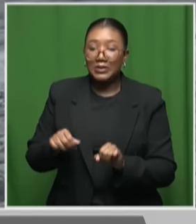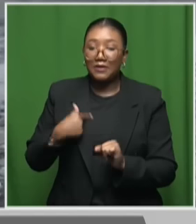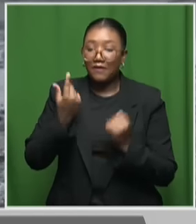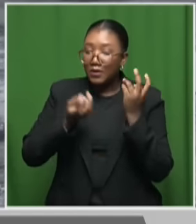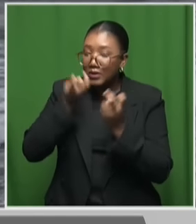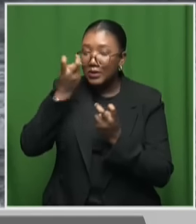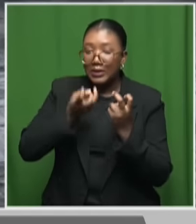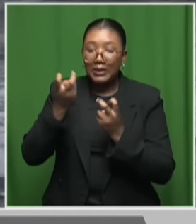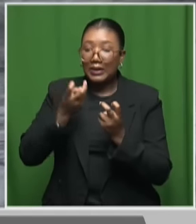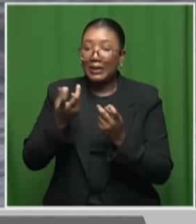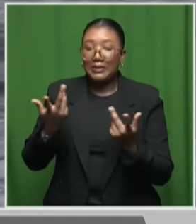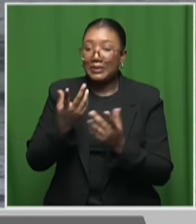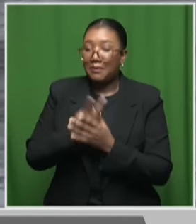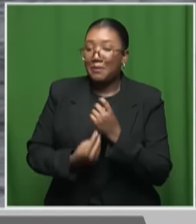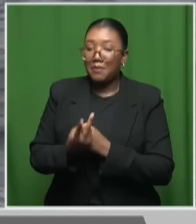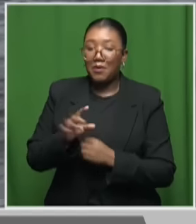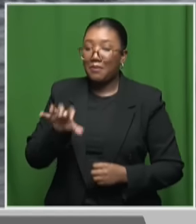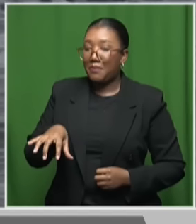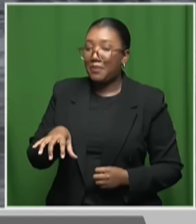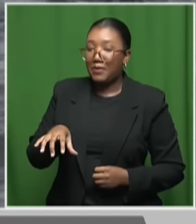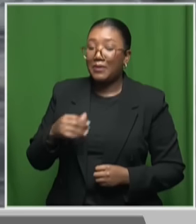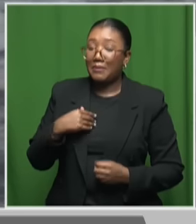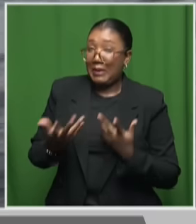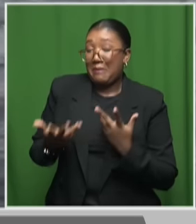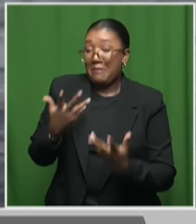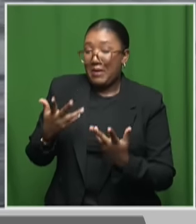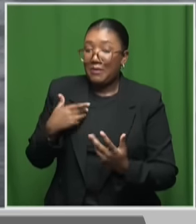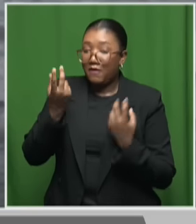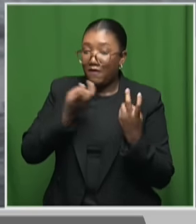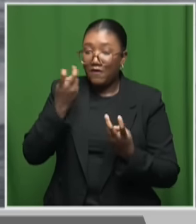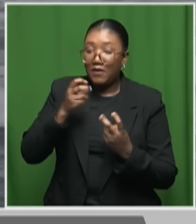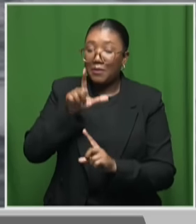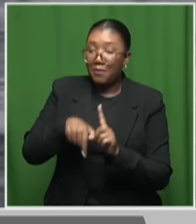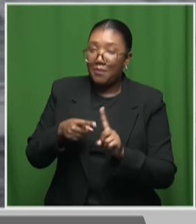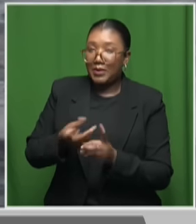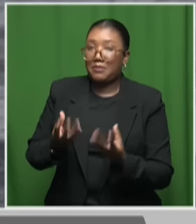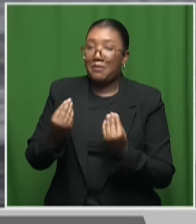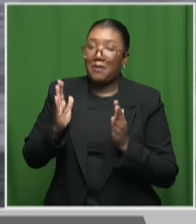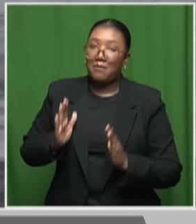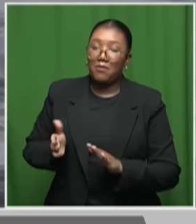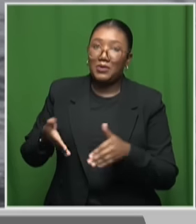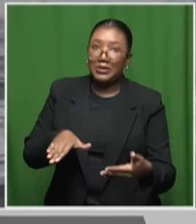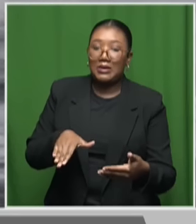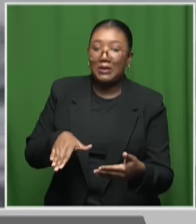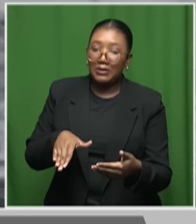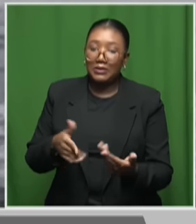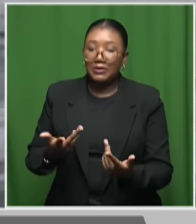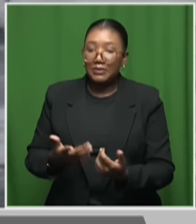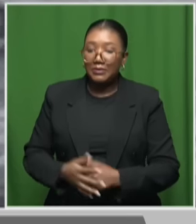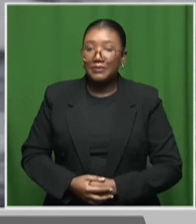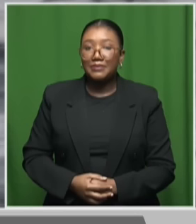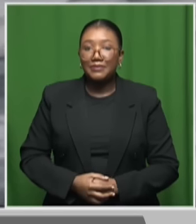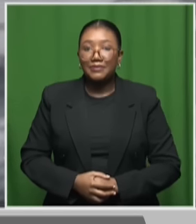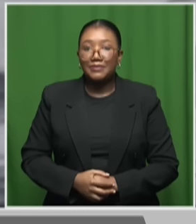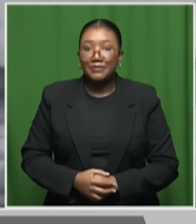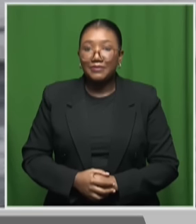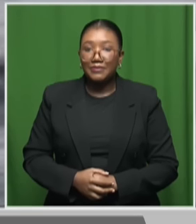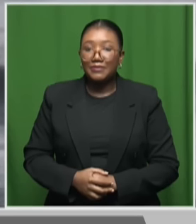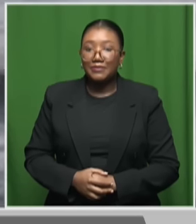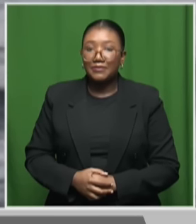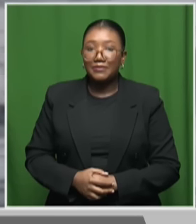the missing bay in Thompson. So it is likely going to be a search and recovery as well, as he would have been found by now if he was